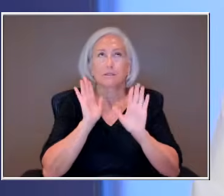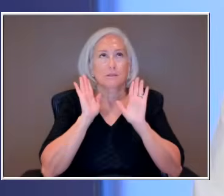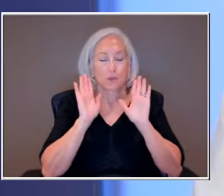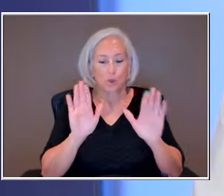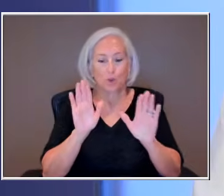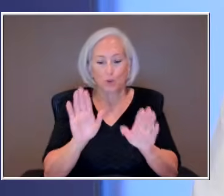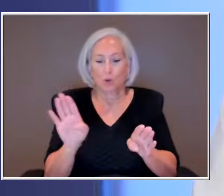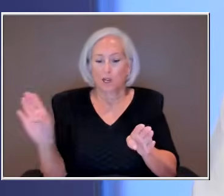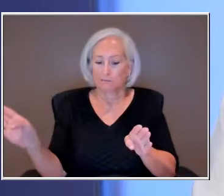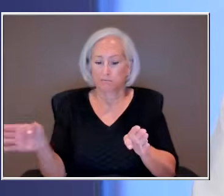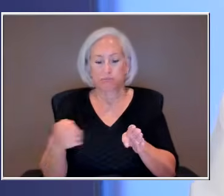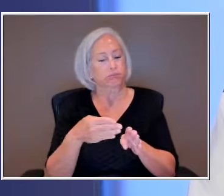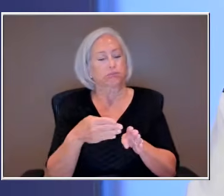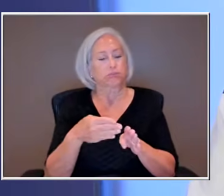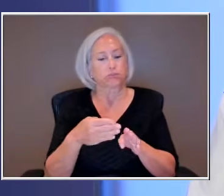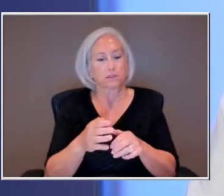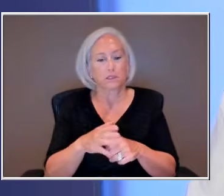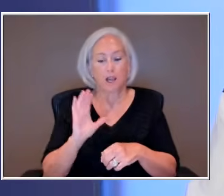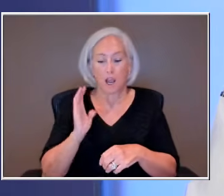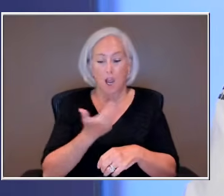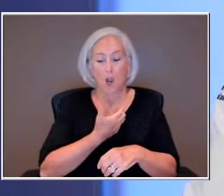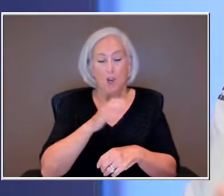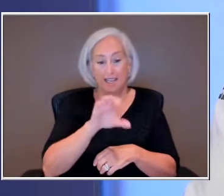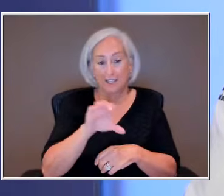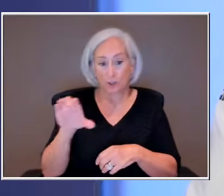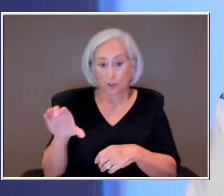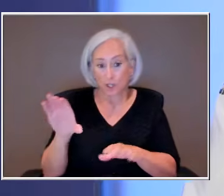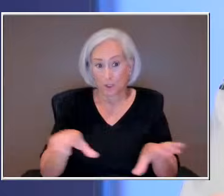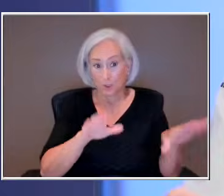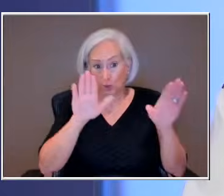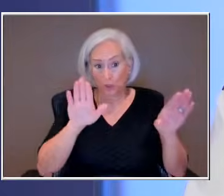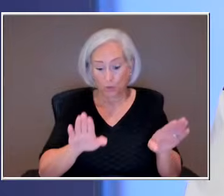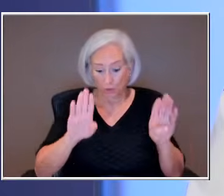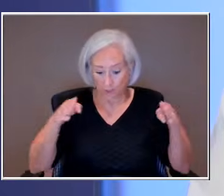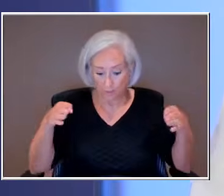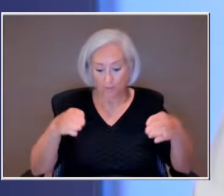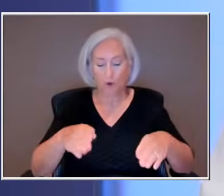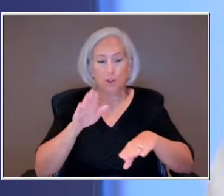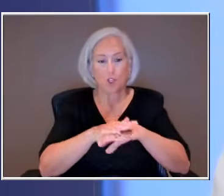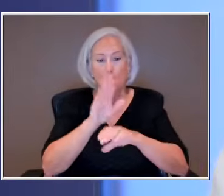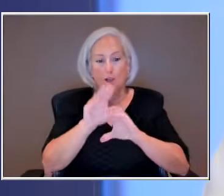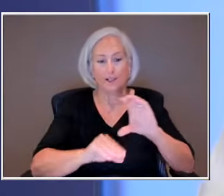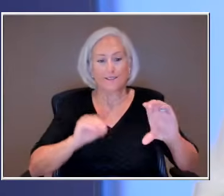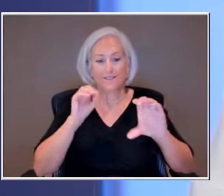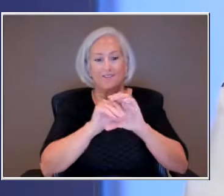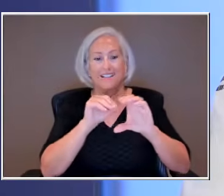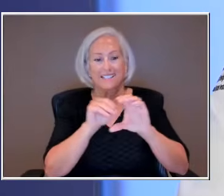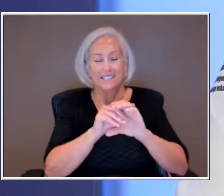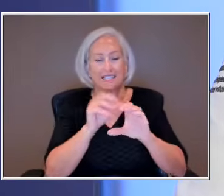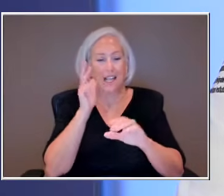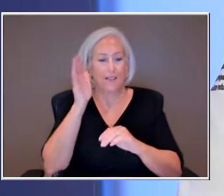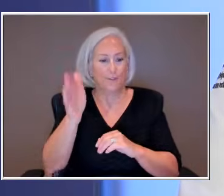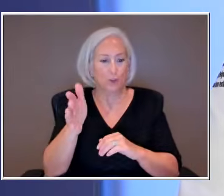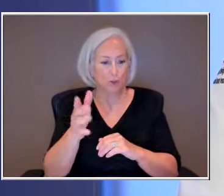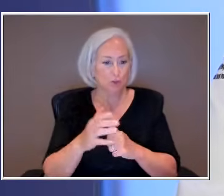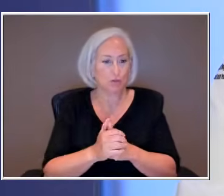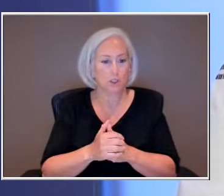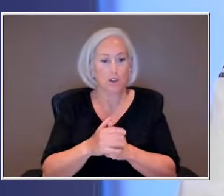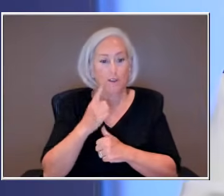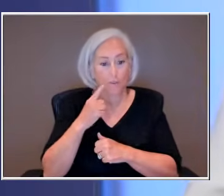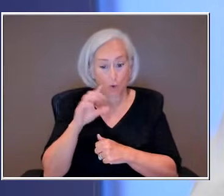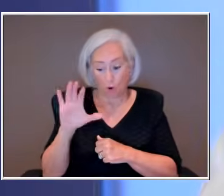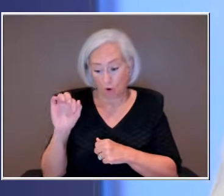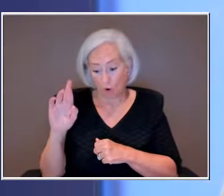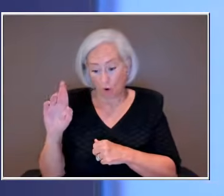Our cancer center is doing great in terms of like focusing on investing for the future for the CAR T cell, because I don't think this is only going to be restricted to